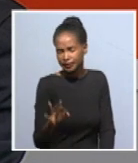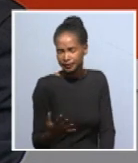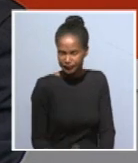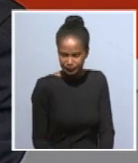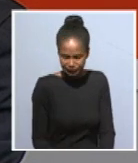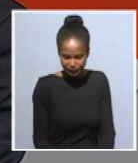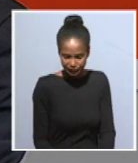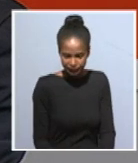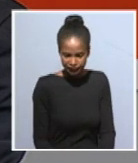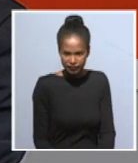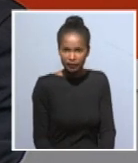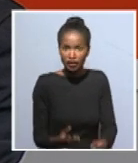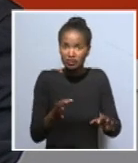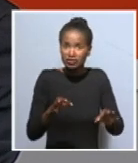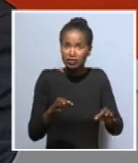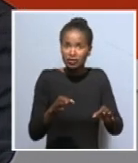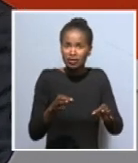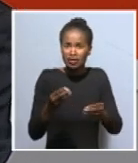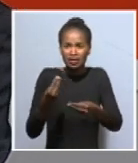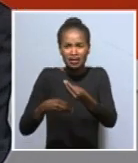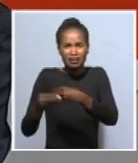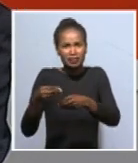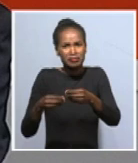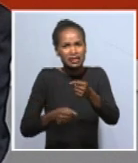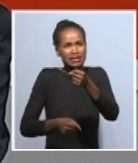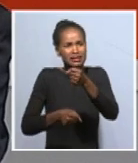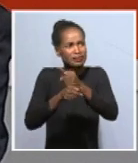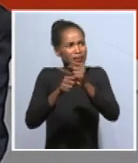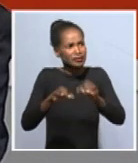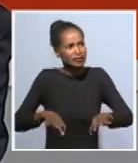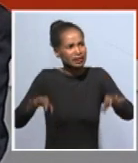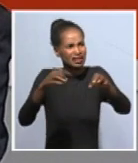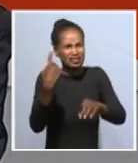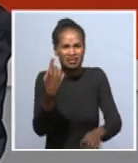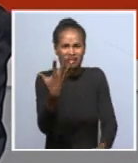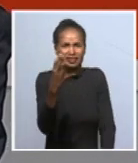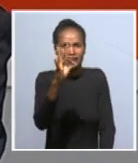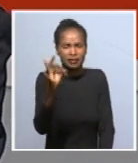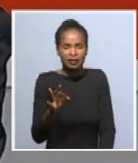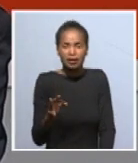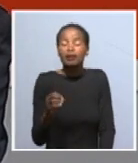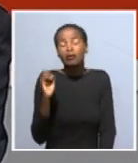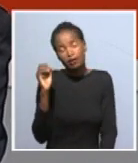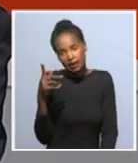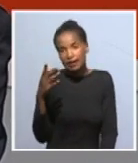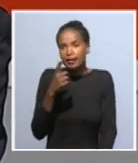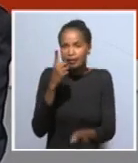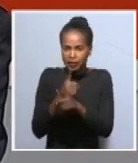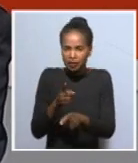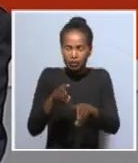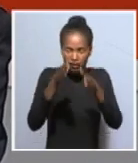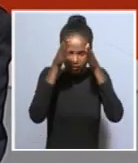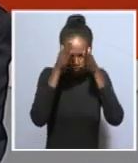contribution to the GDP. Now it's time to put our money where our mouth is. It's time